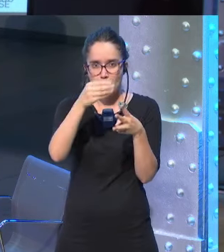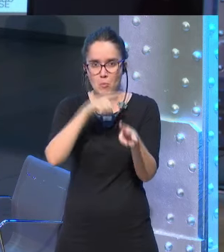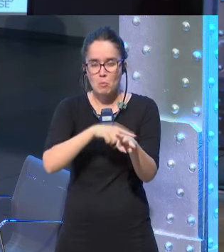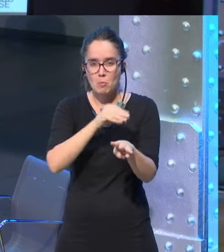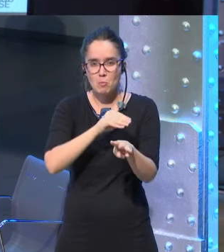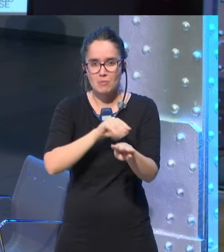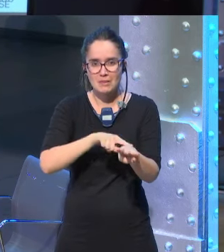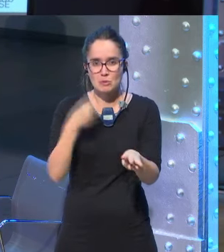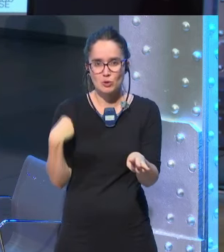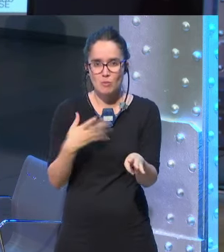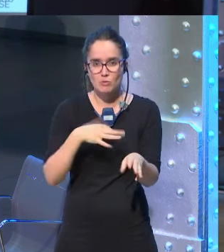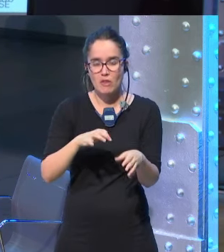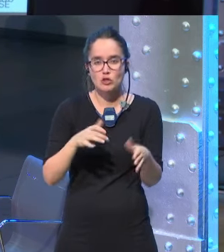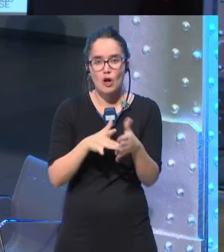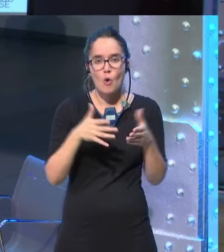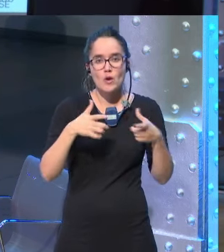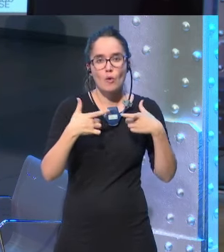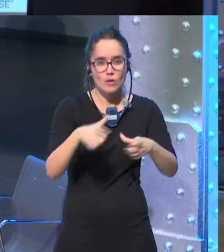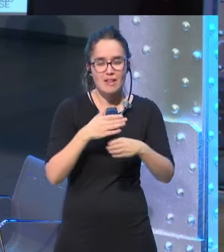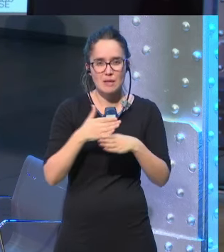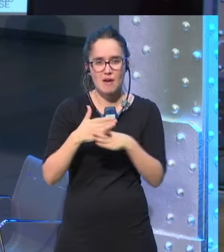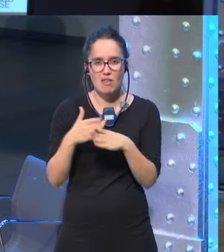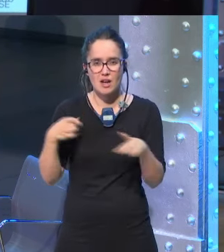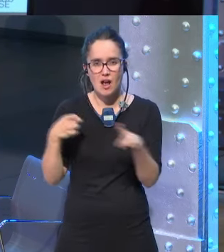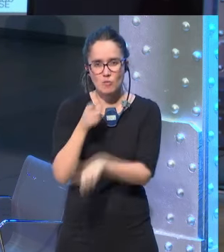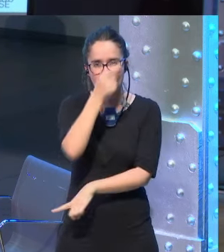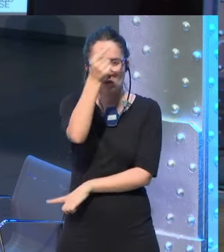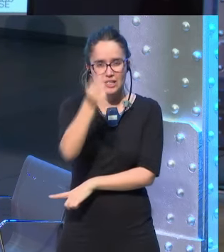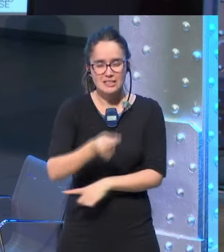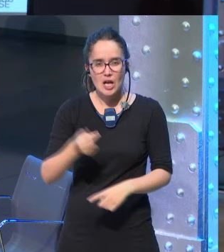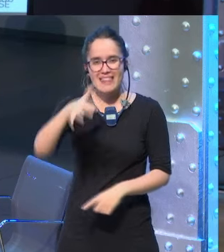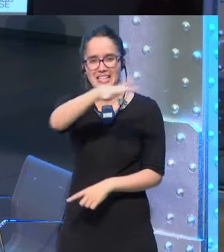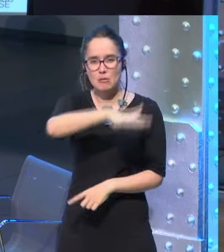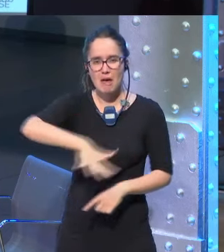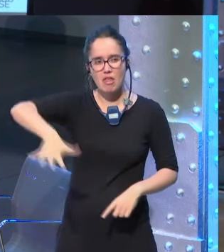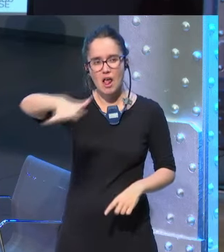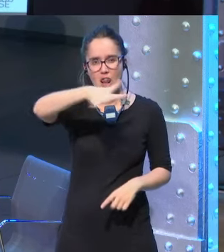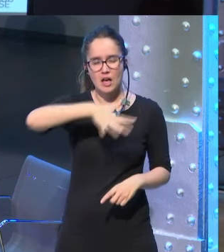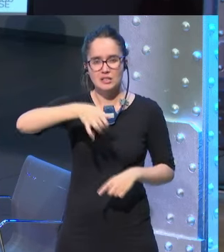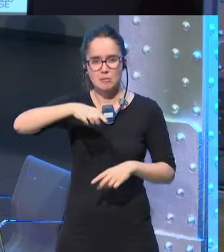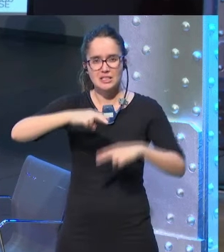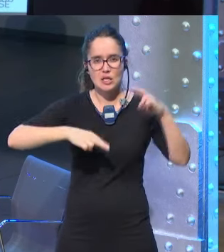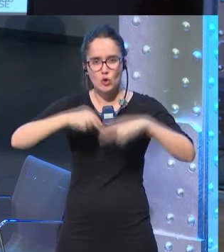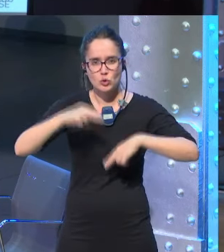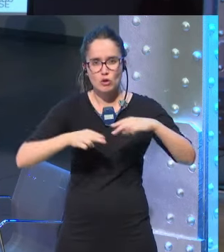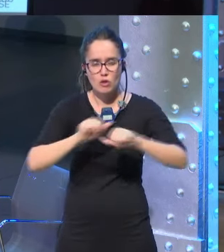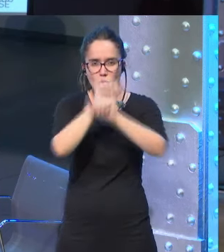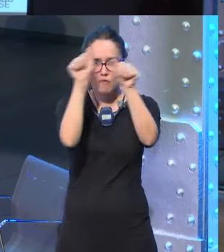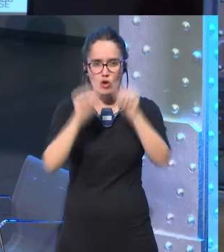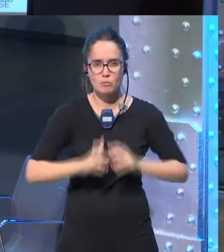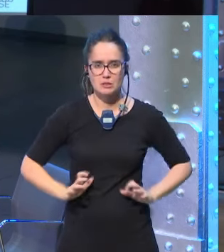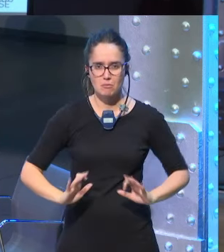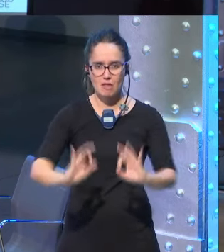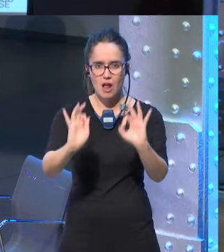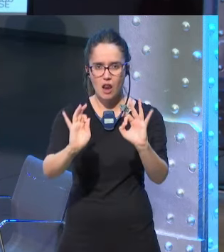is special is that it's designed spatially, and it's also built spatially. So you see the design system.